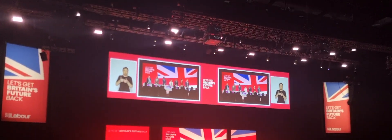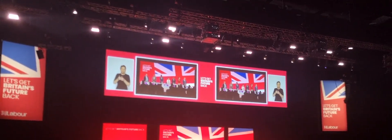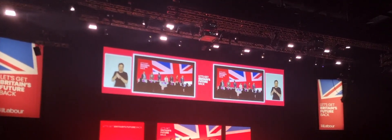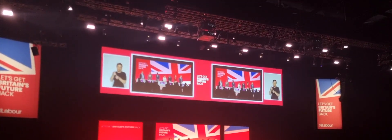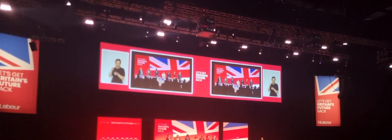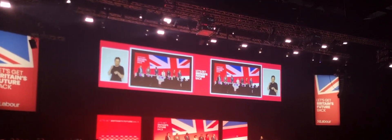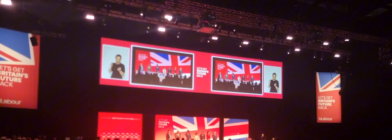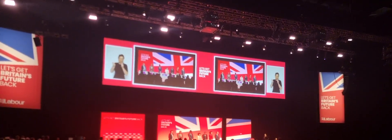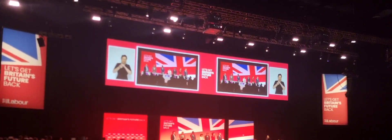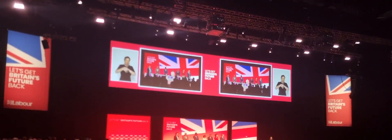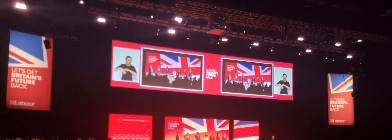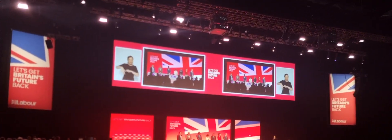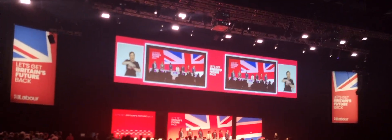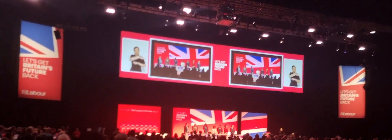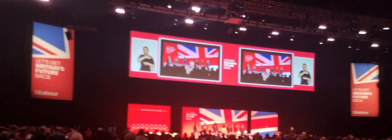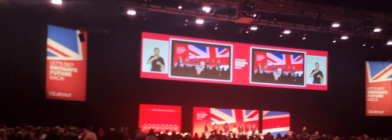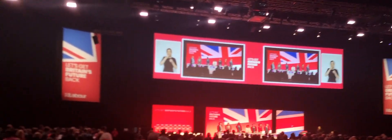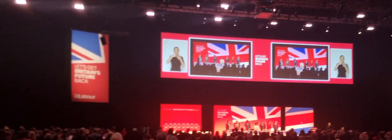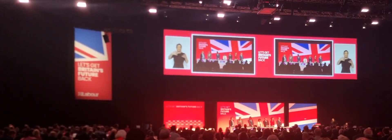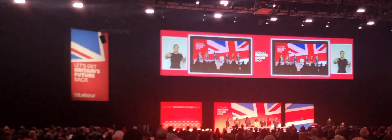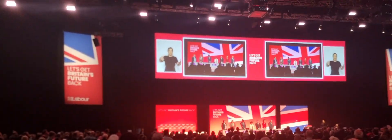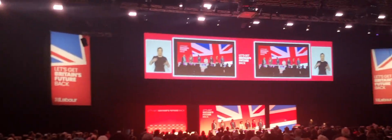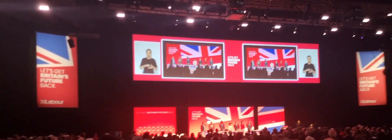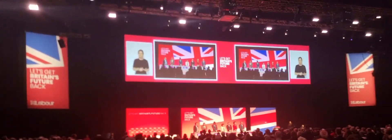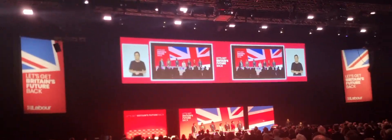satanic mills?